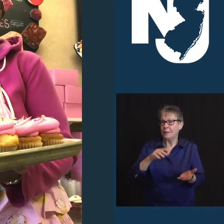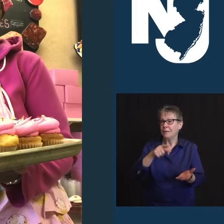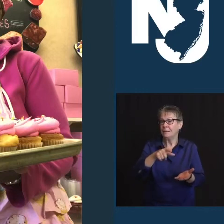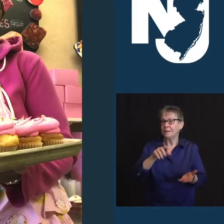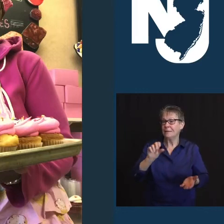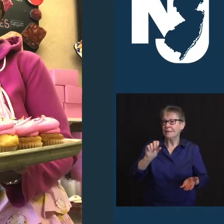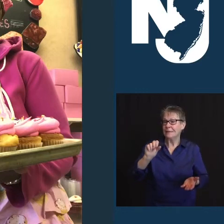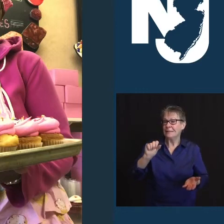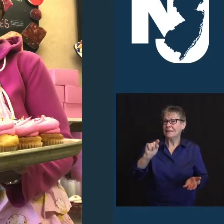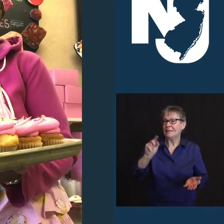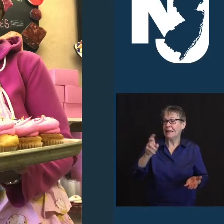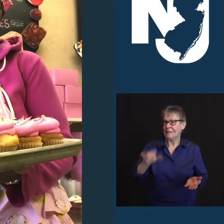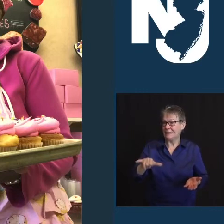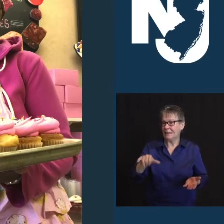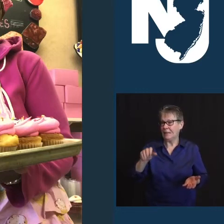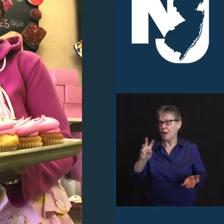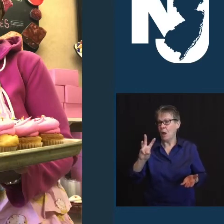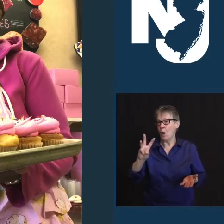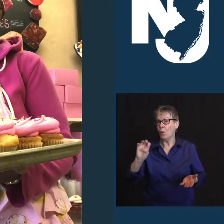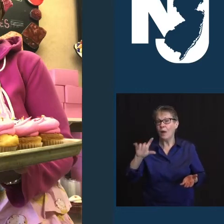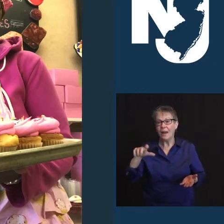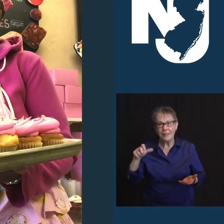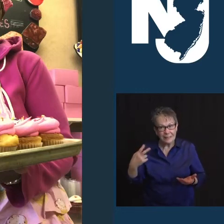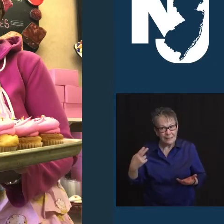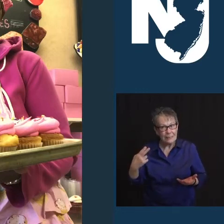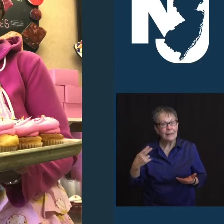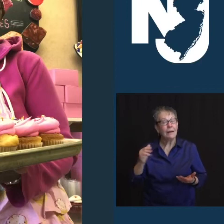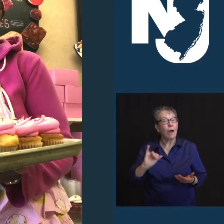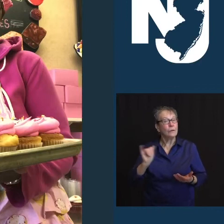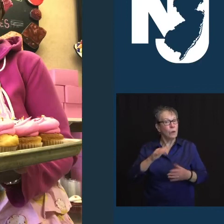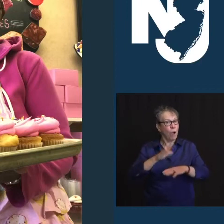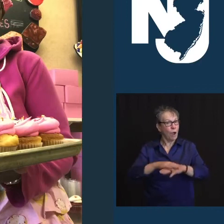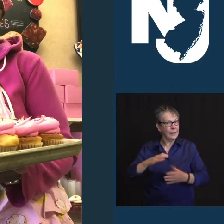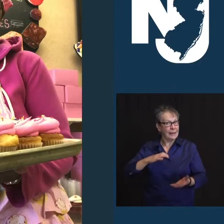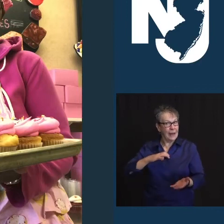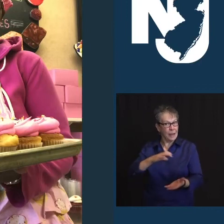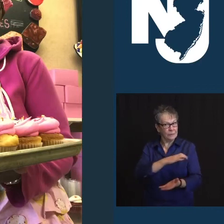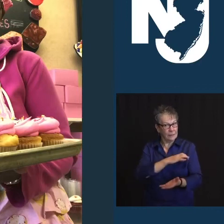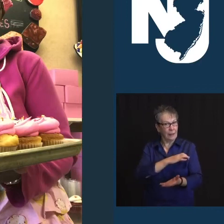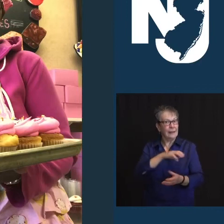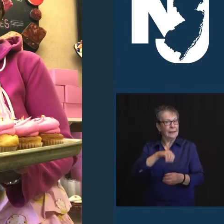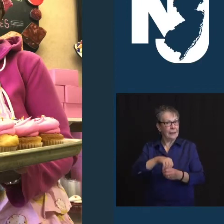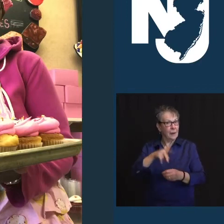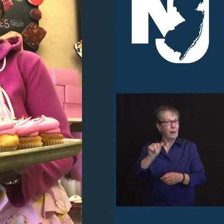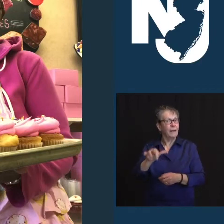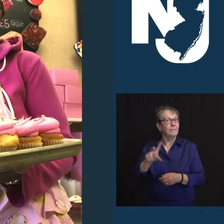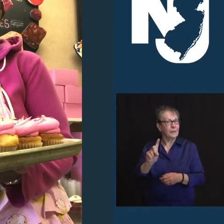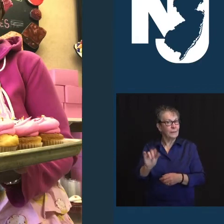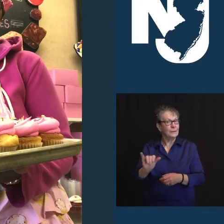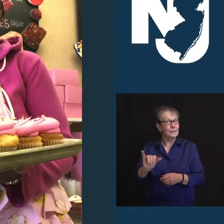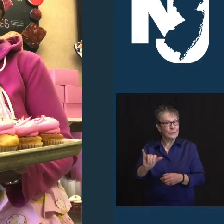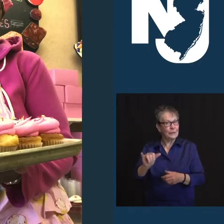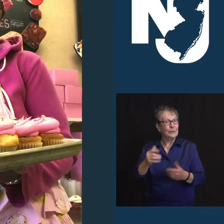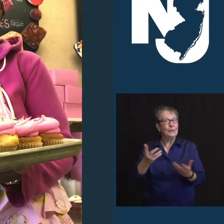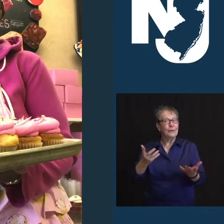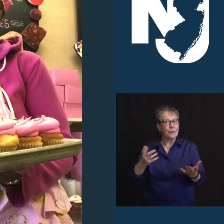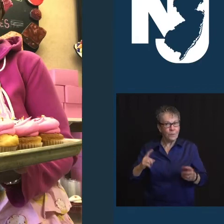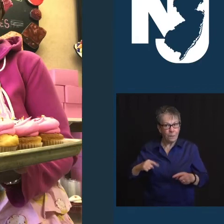a councilwoman in town. And she wanted me to remind everybody she's on the ballot this year. They've been running this place since